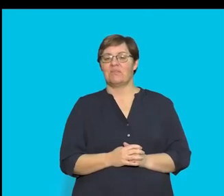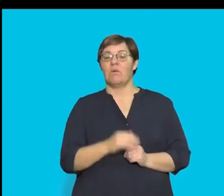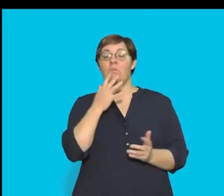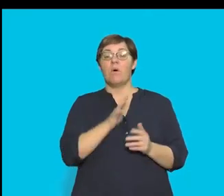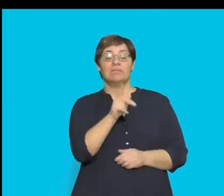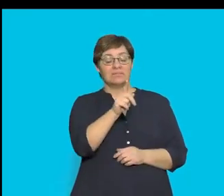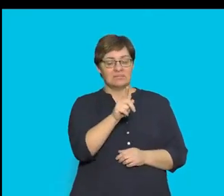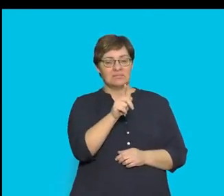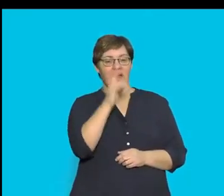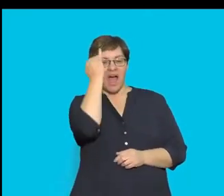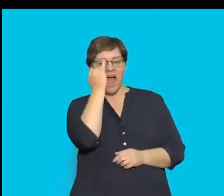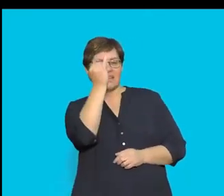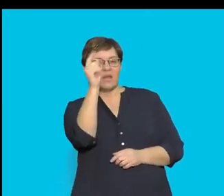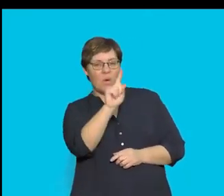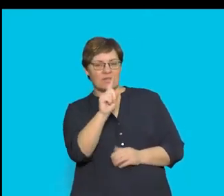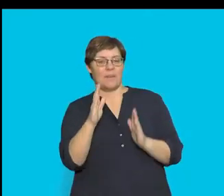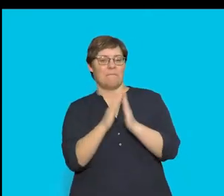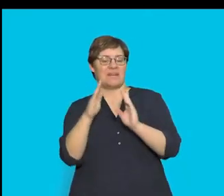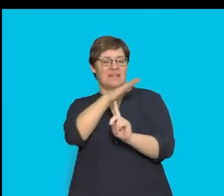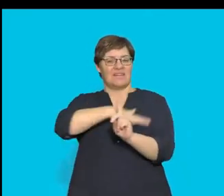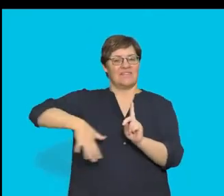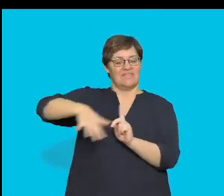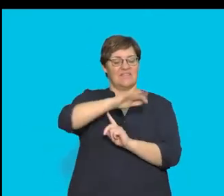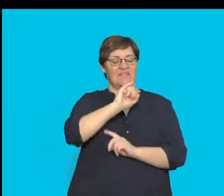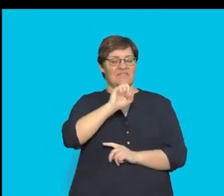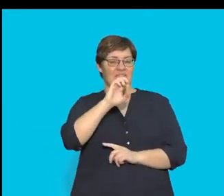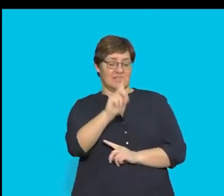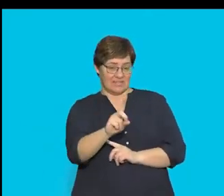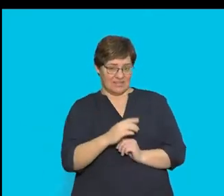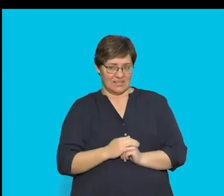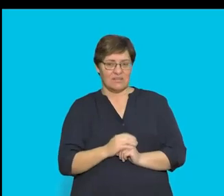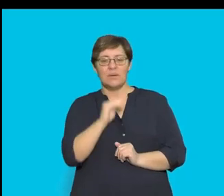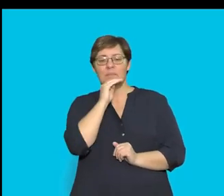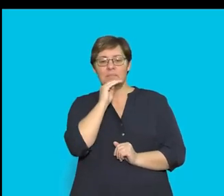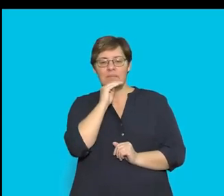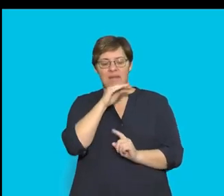idea of a magnetic field. A magnetic field is just a region in space.